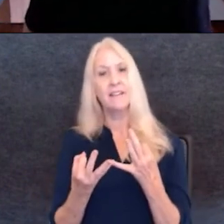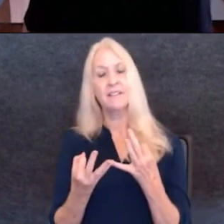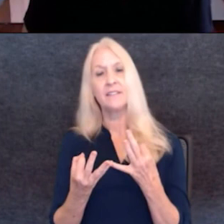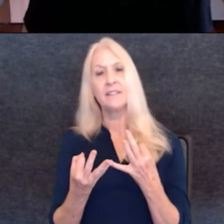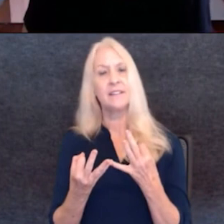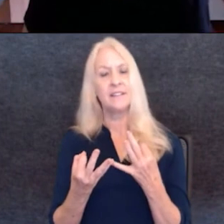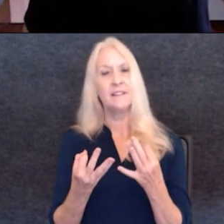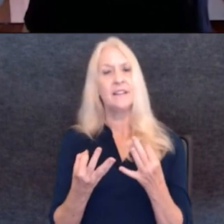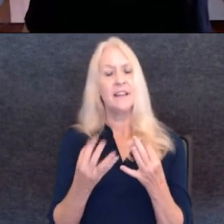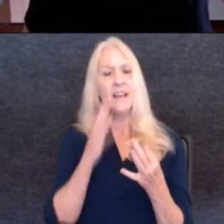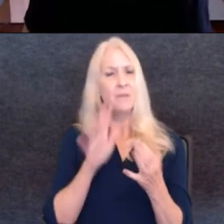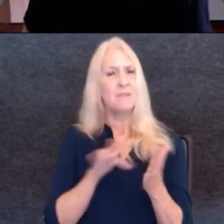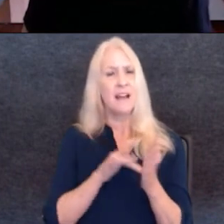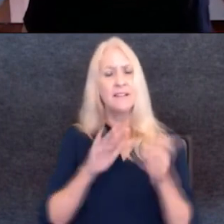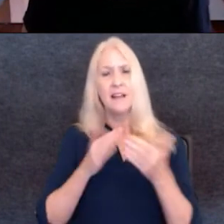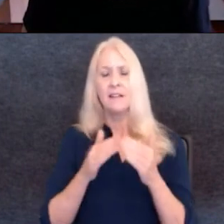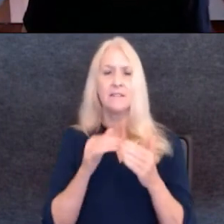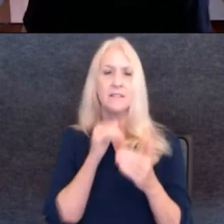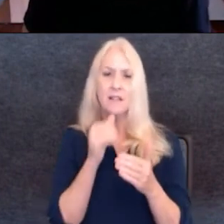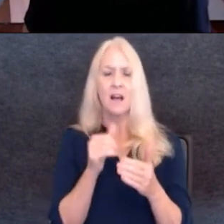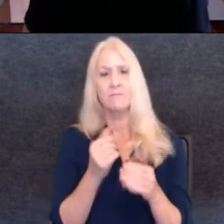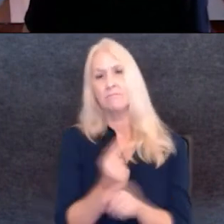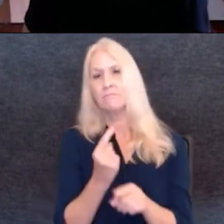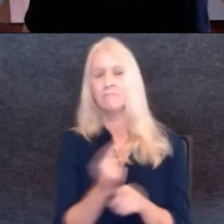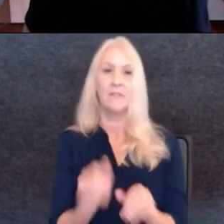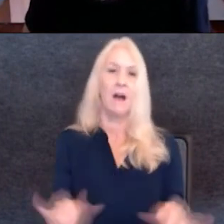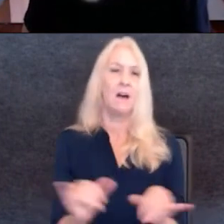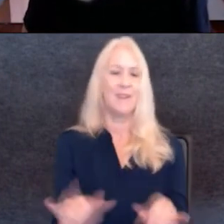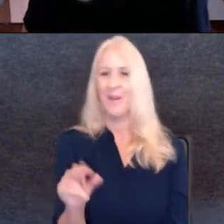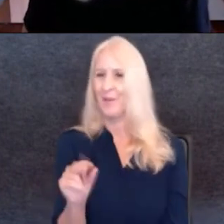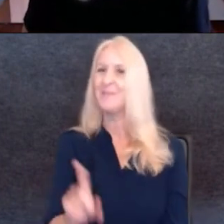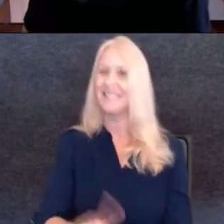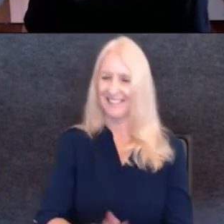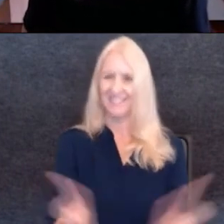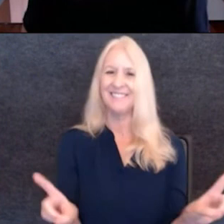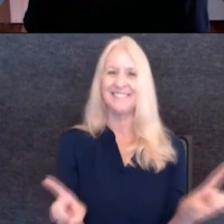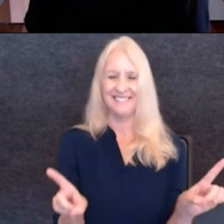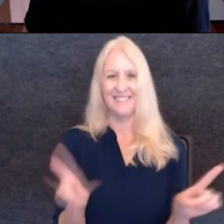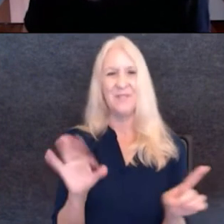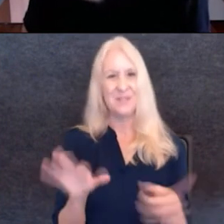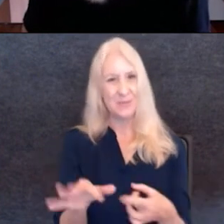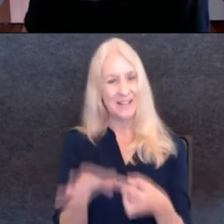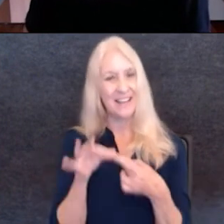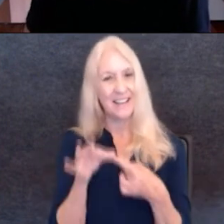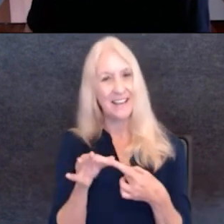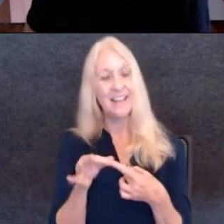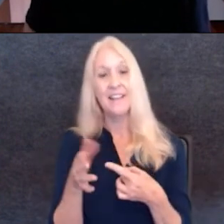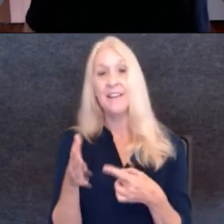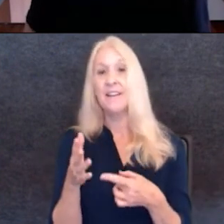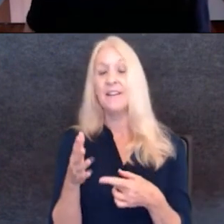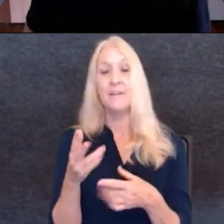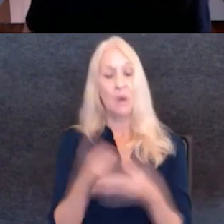So yeah, it was not common in any way. And they used to work on trade. They